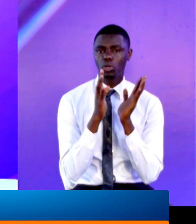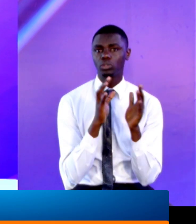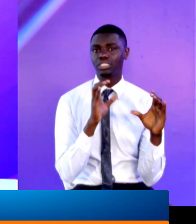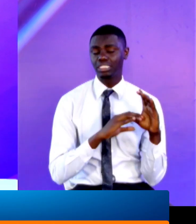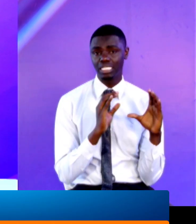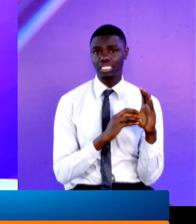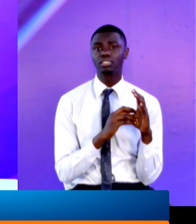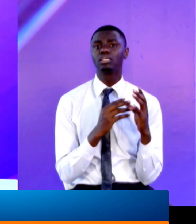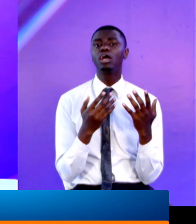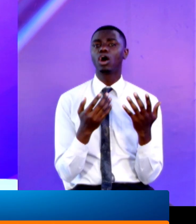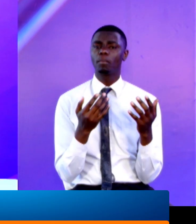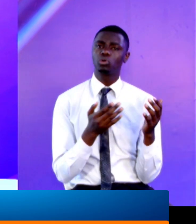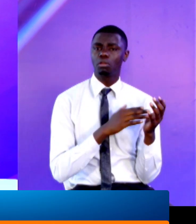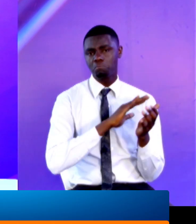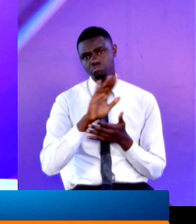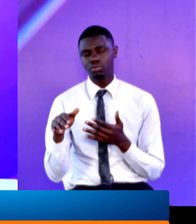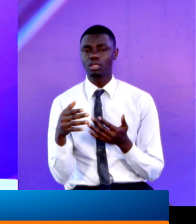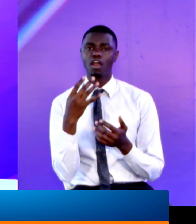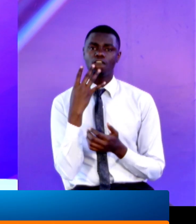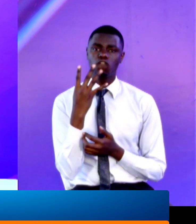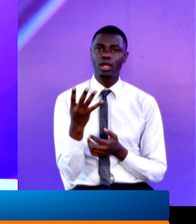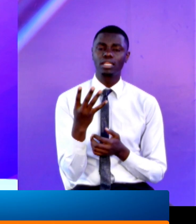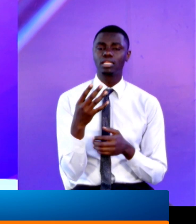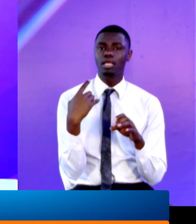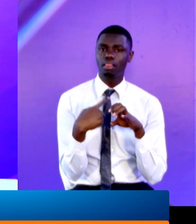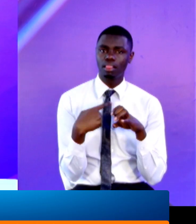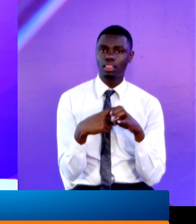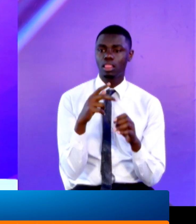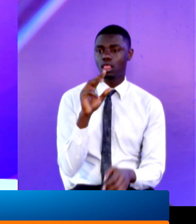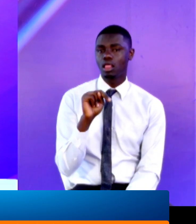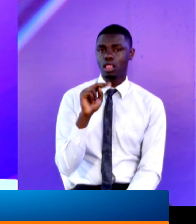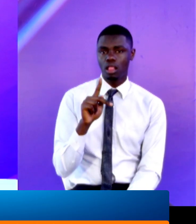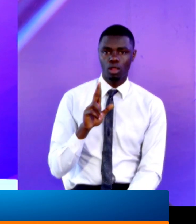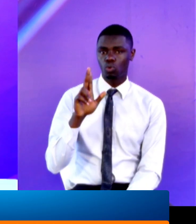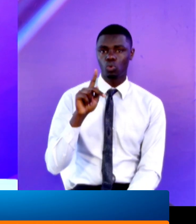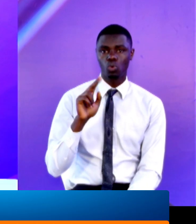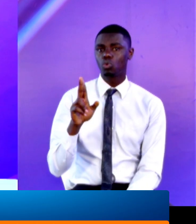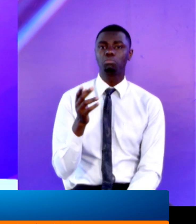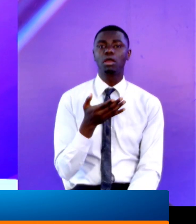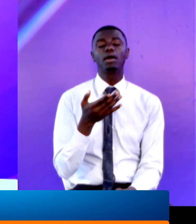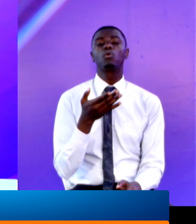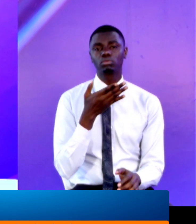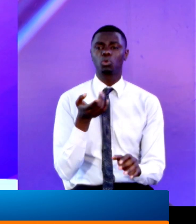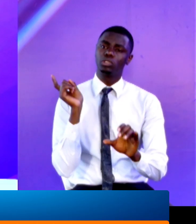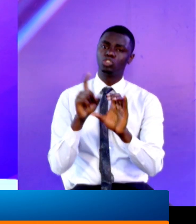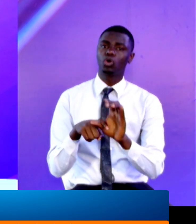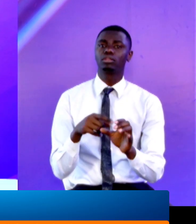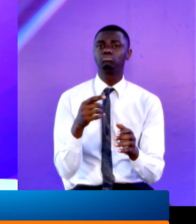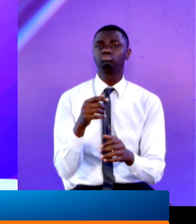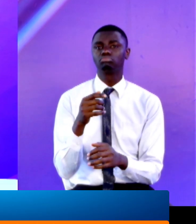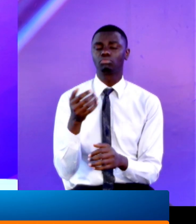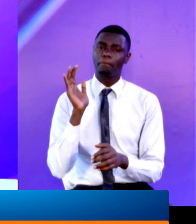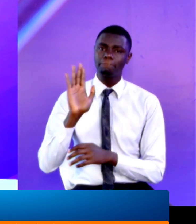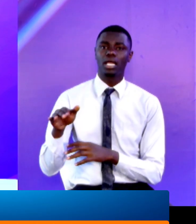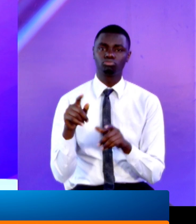over a permanent deal for forward Christopher Nkunku, who is open to the possibility of rejoining his former side. The Frenchman,